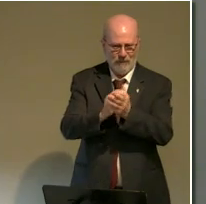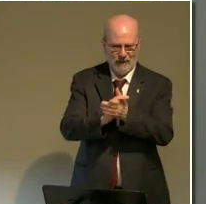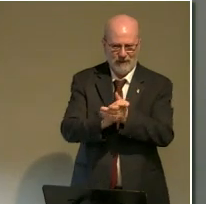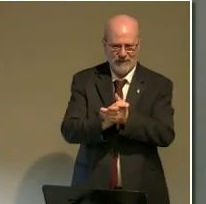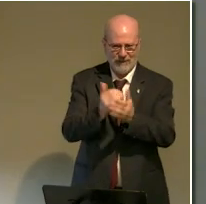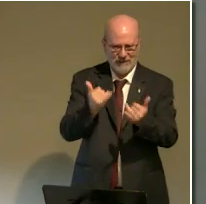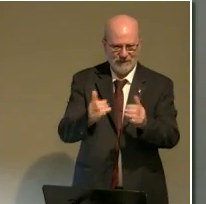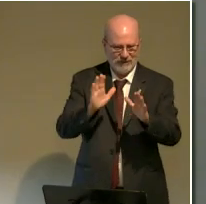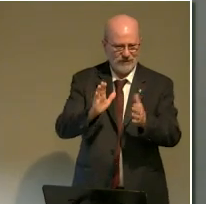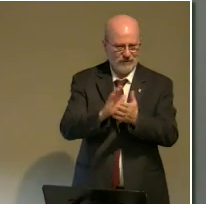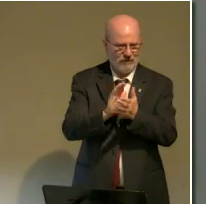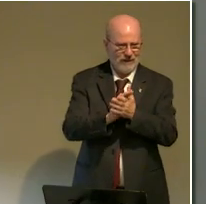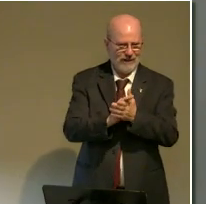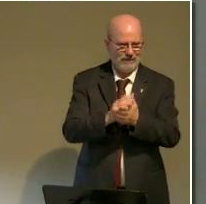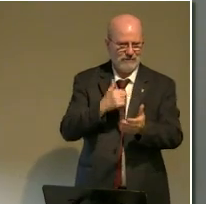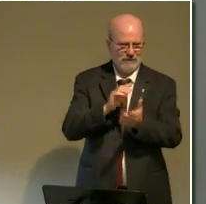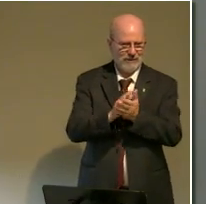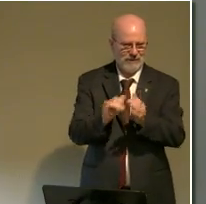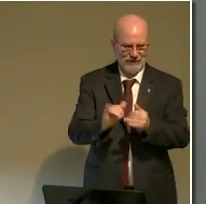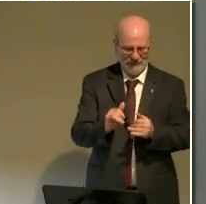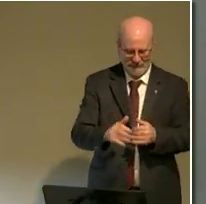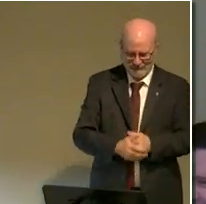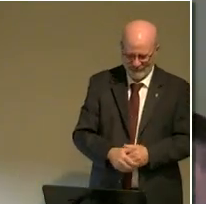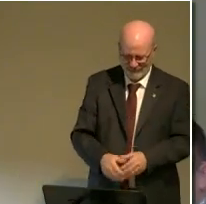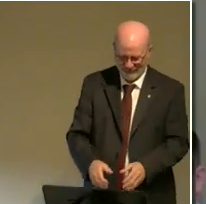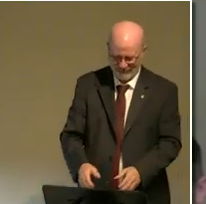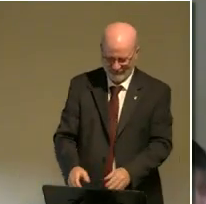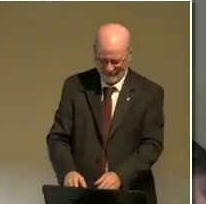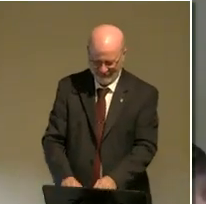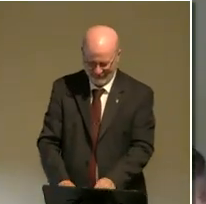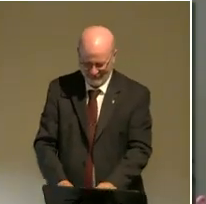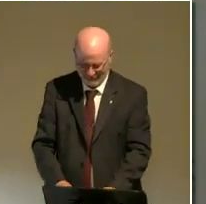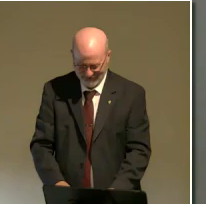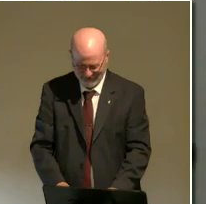you're up here and they're applauding, but I'm applauding too. Come on, brother. Thank you.